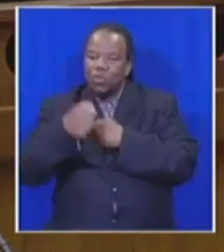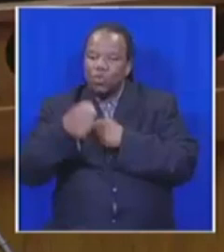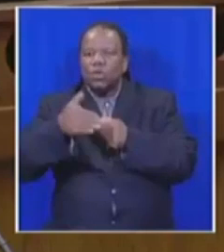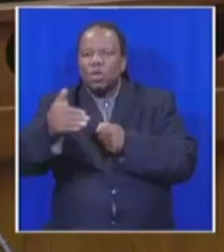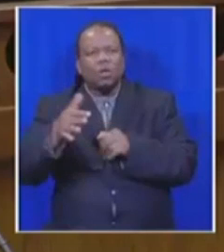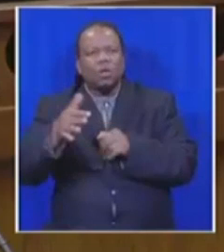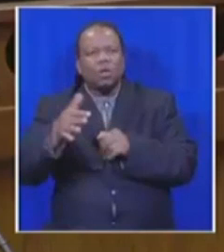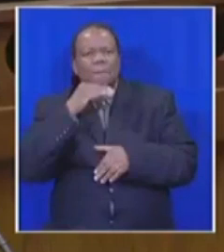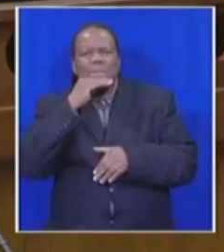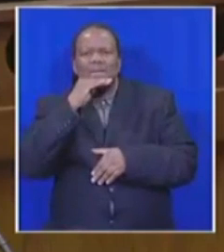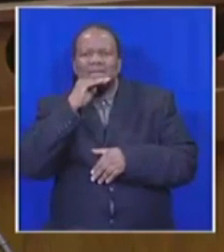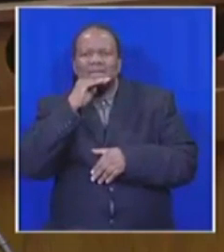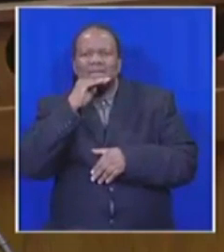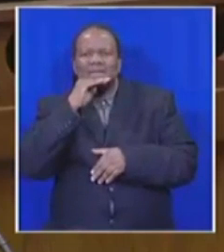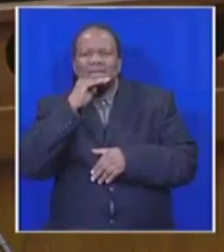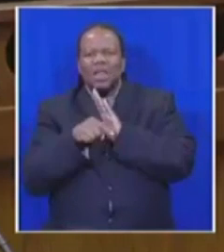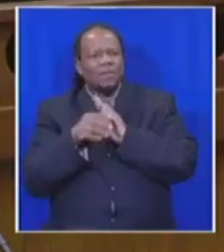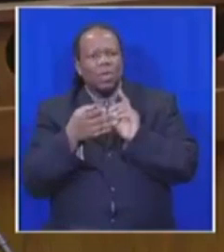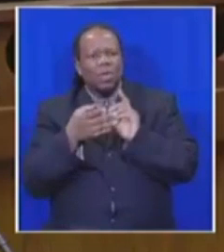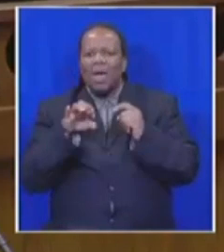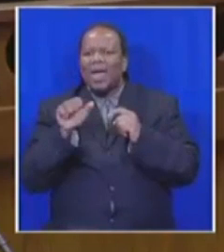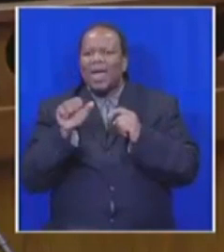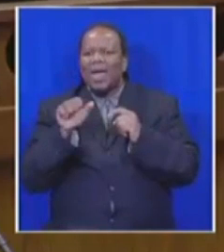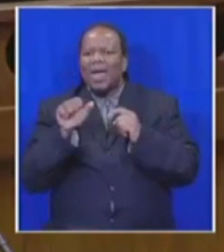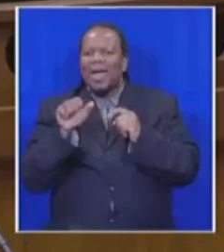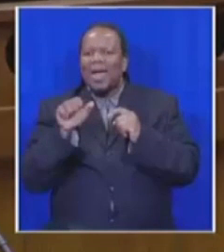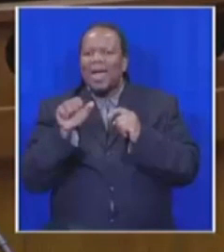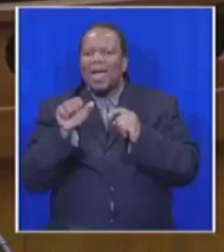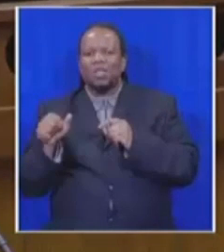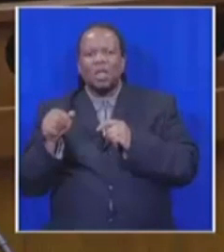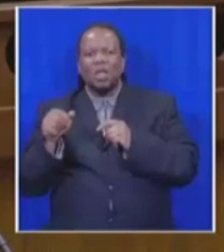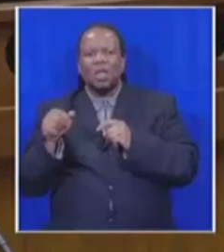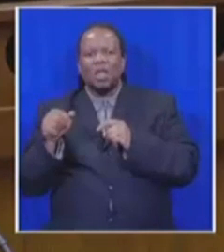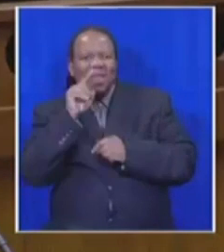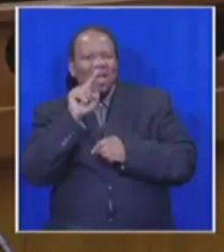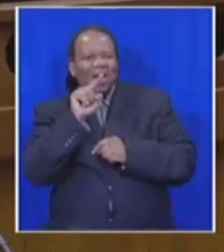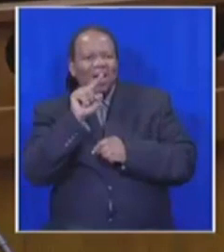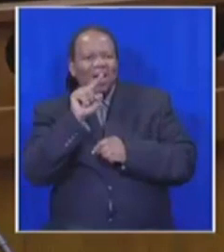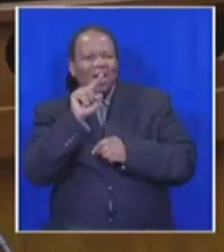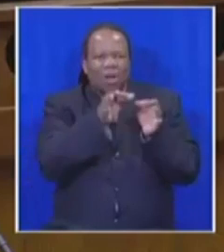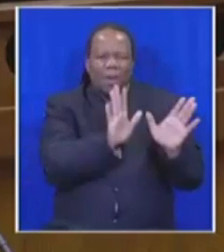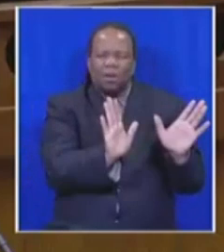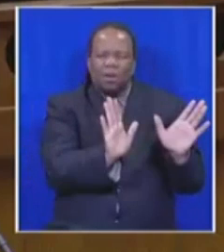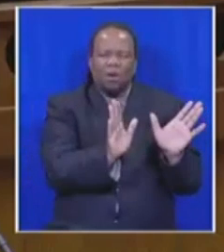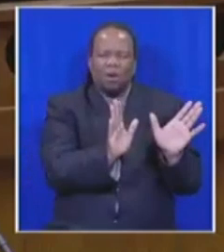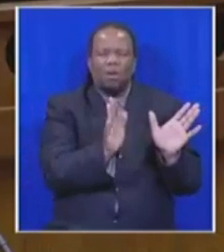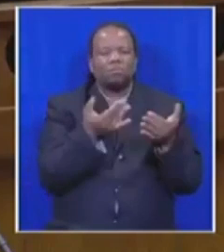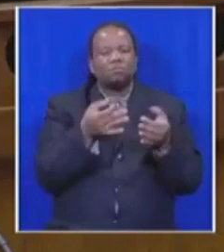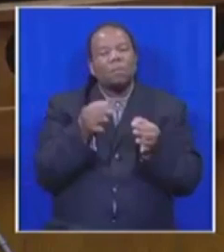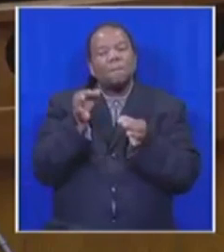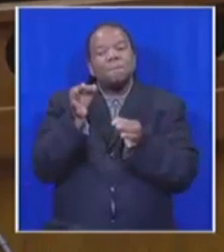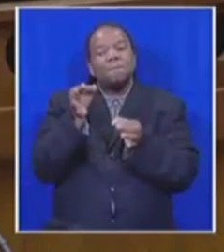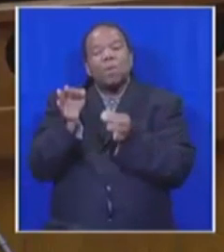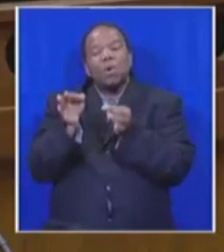not referring to any particular person or any particular party. Because for us, politics has